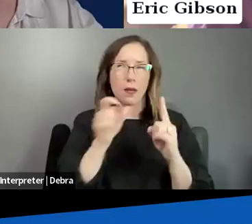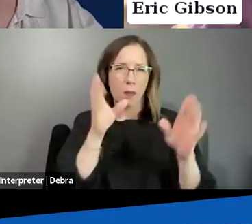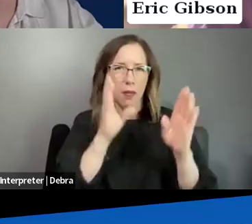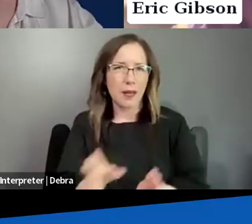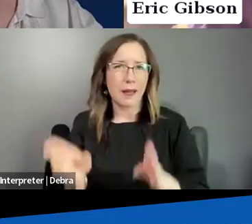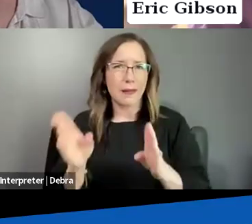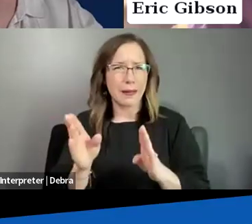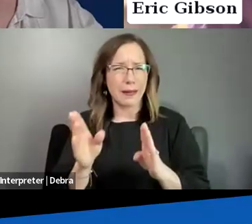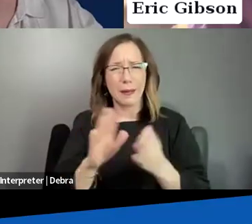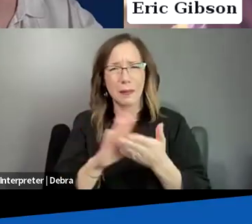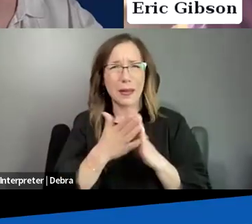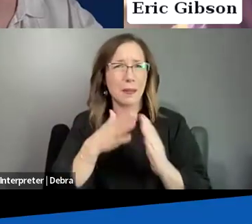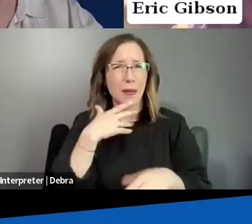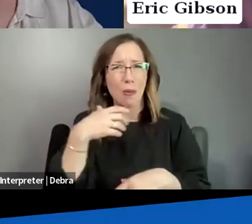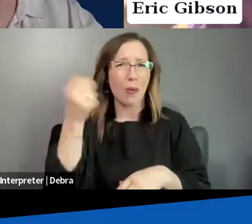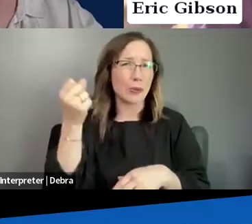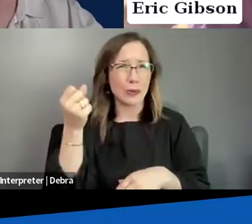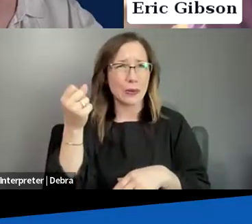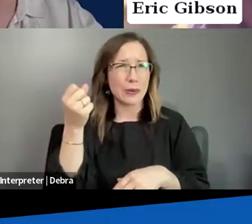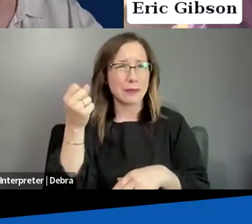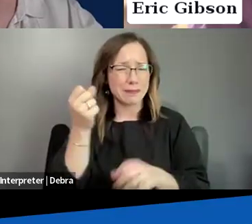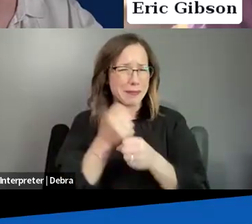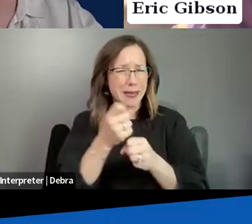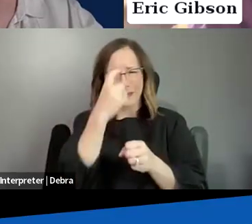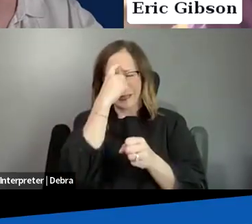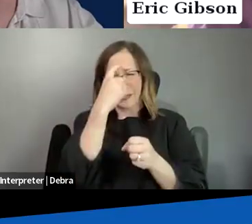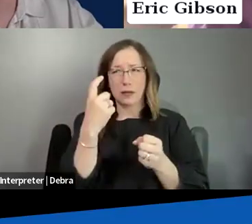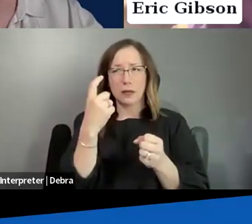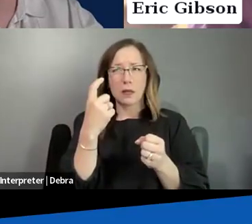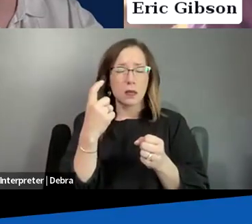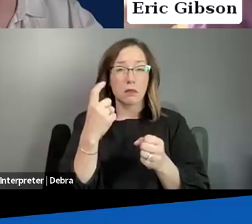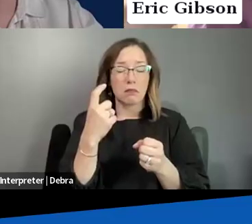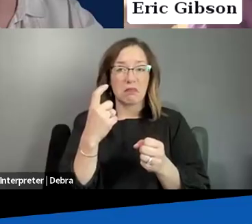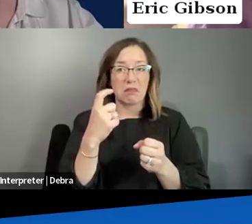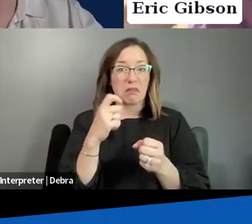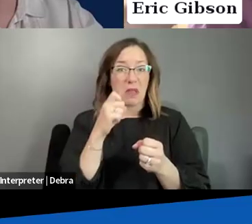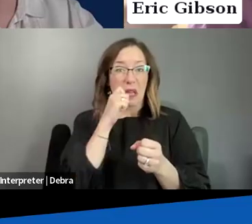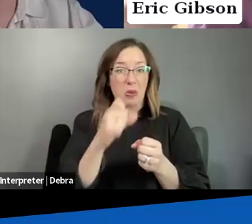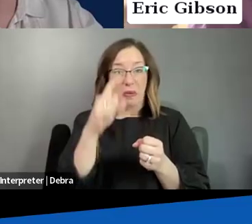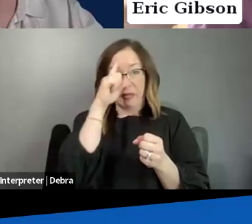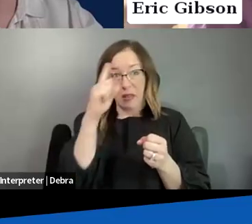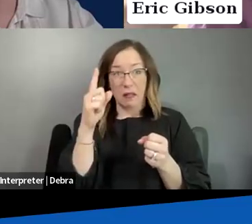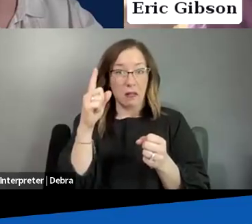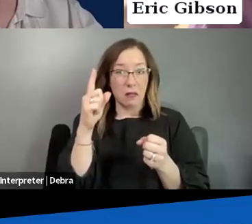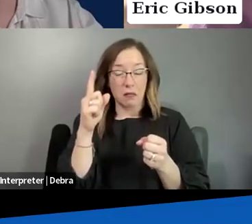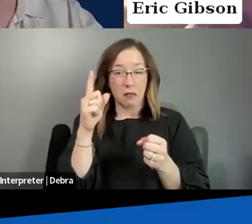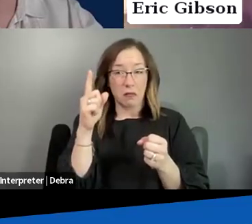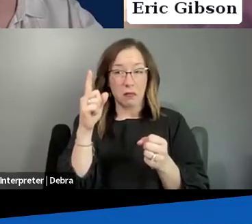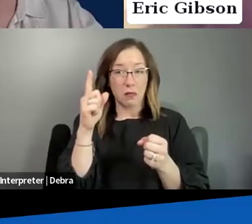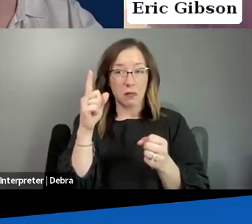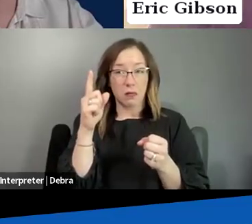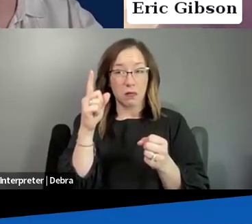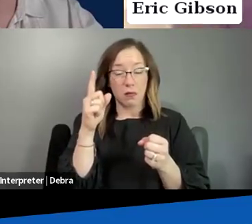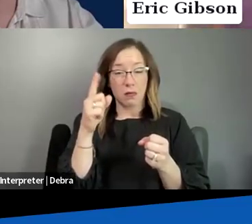an elder, if that makes sense. Like I don't think that I really thought I would get